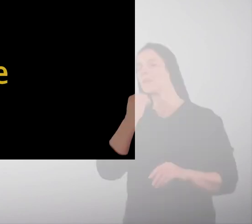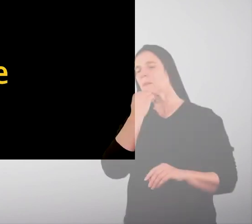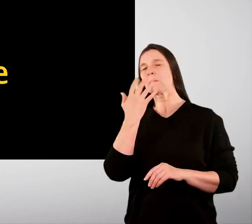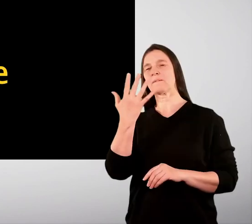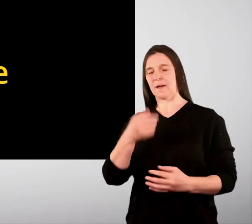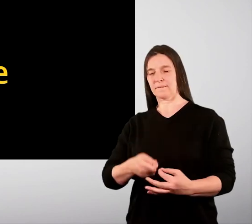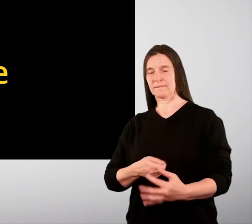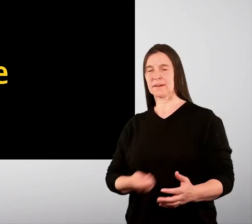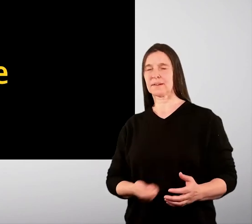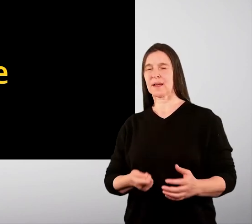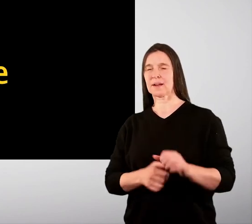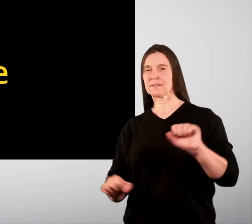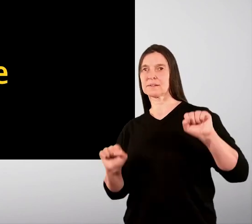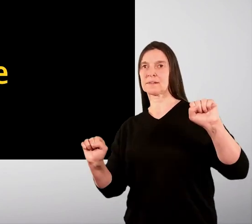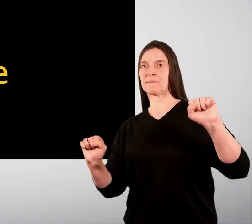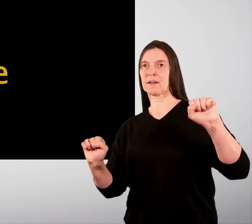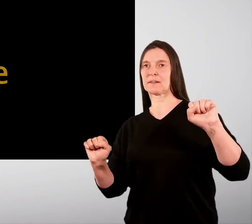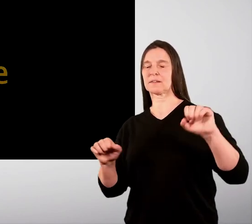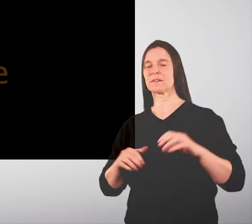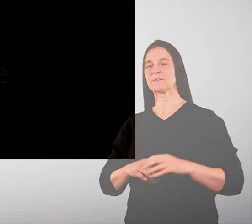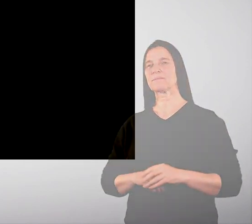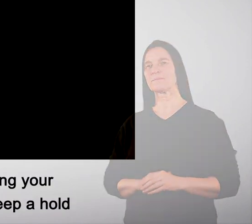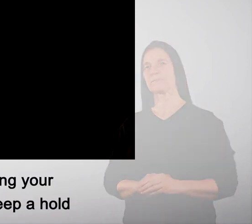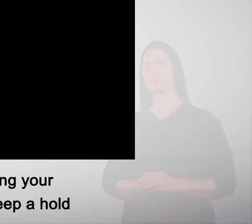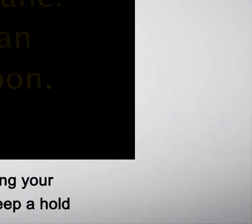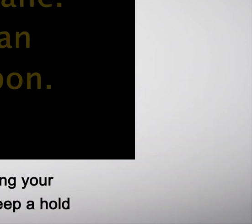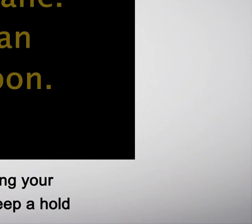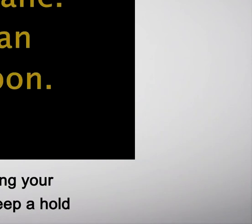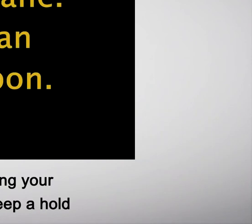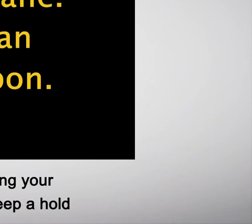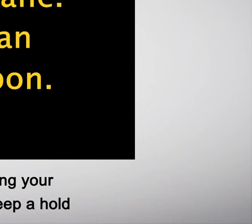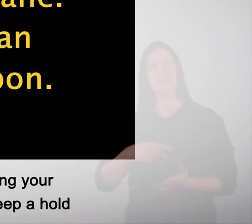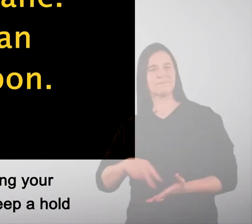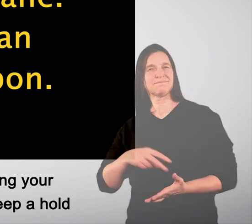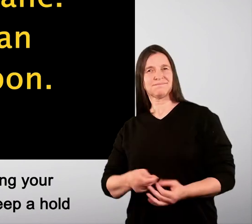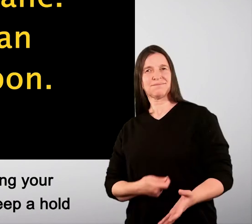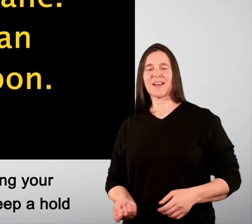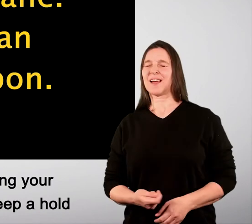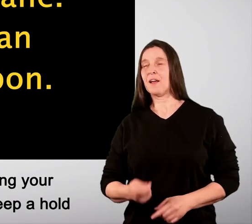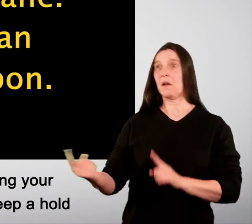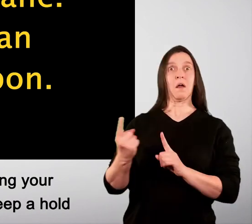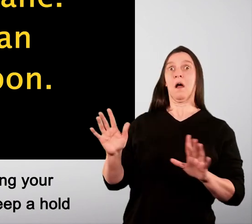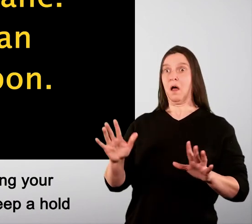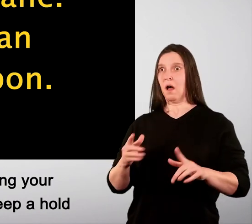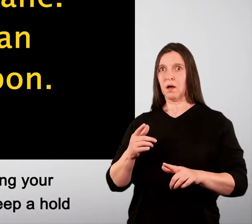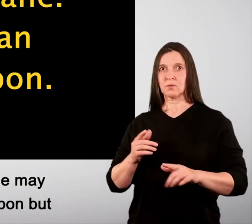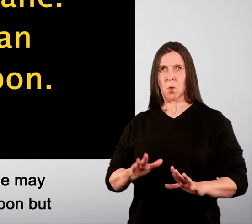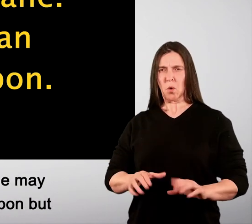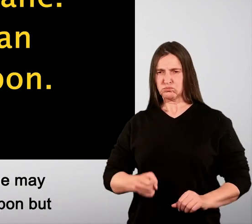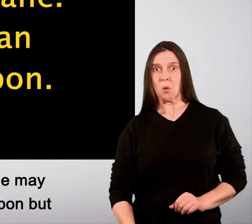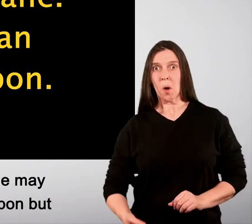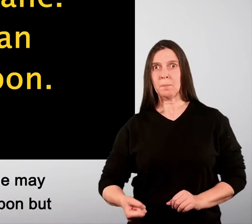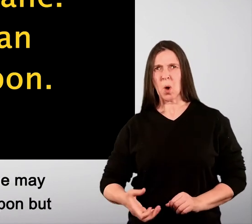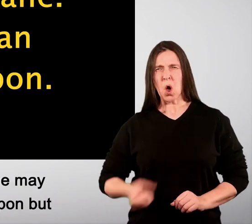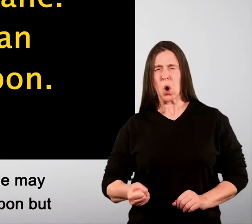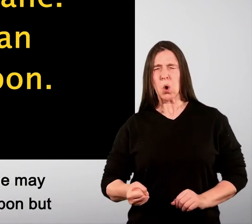Number 5, Cane Defense. If you're ever threatened while holding your cane, we would recommend that you keep a hold of it